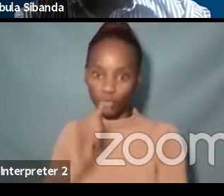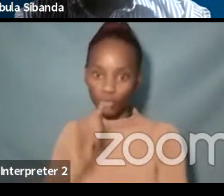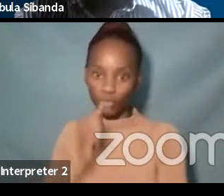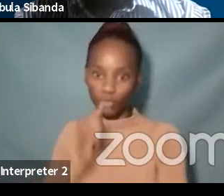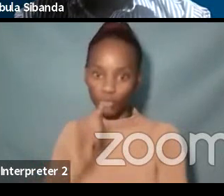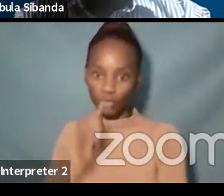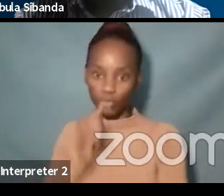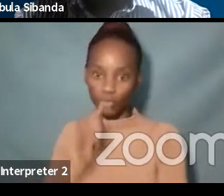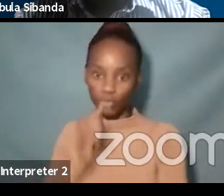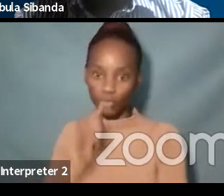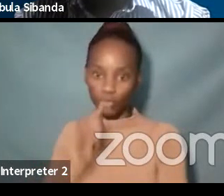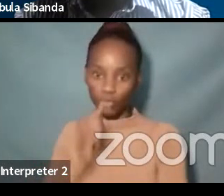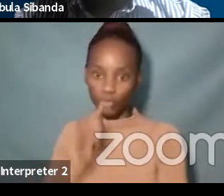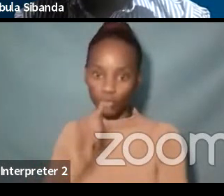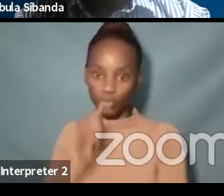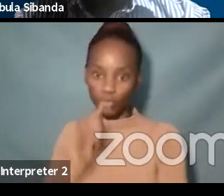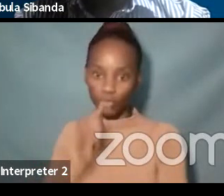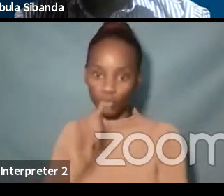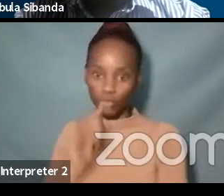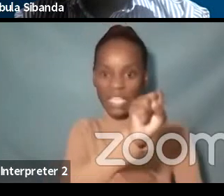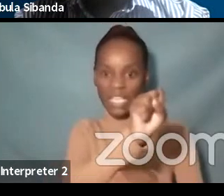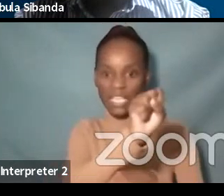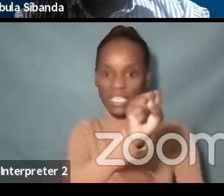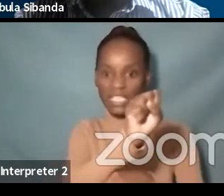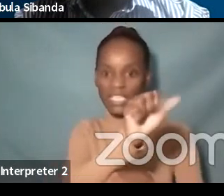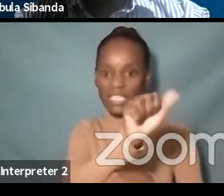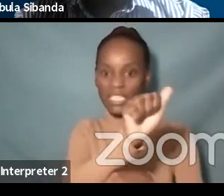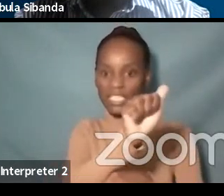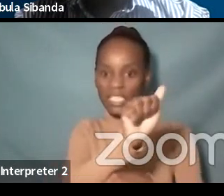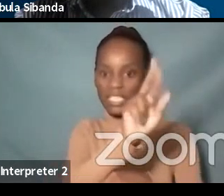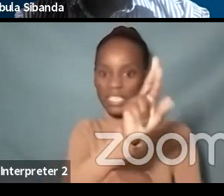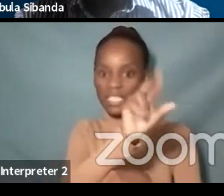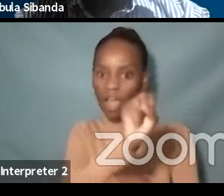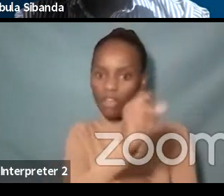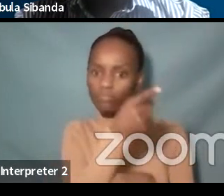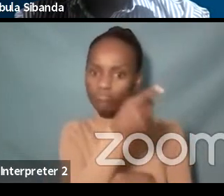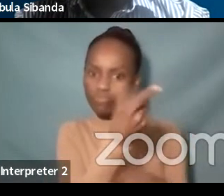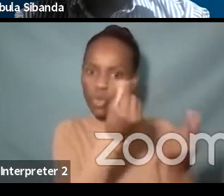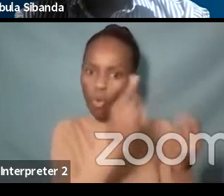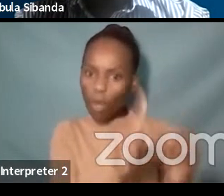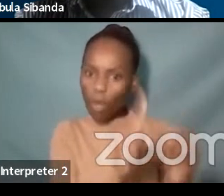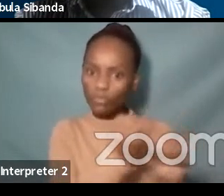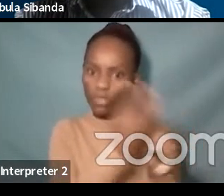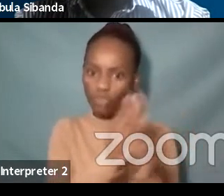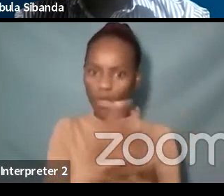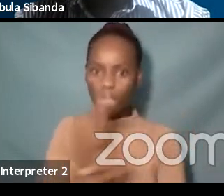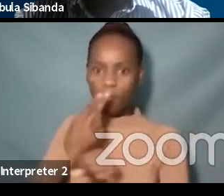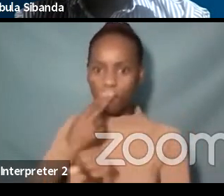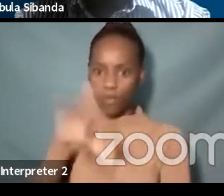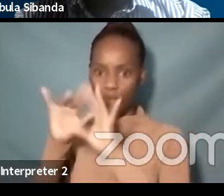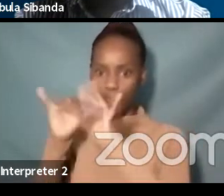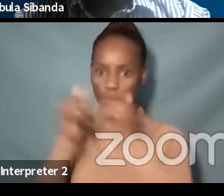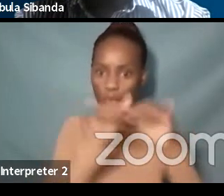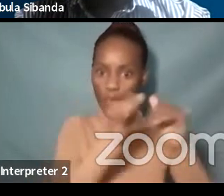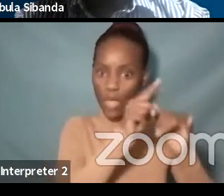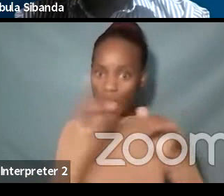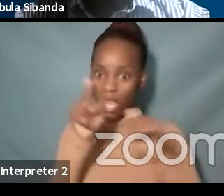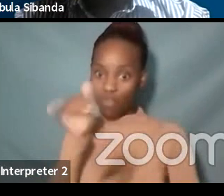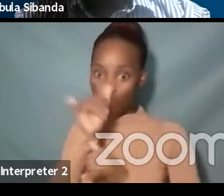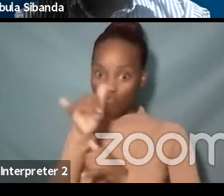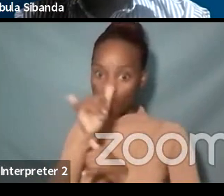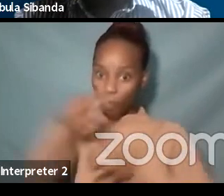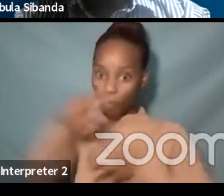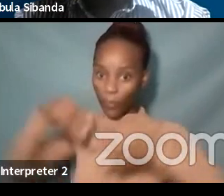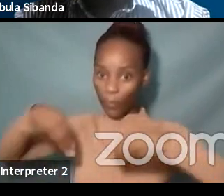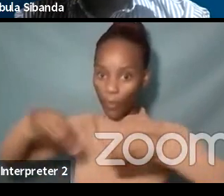is SARS doing to close down the entities of those involved in illicit practices. And then